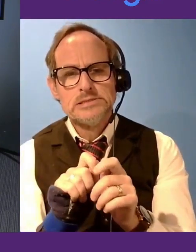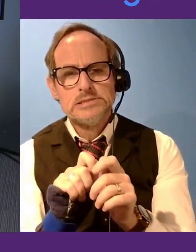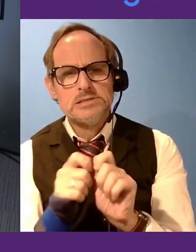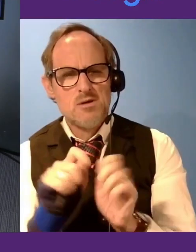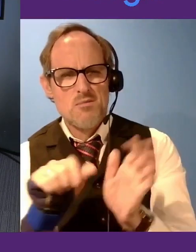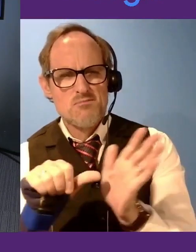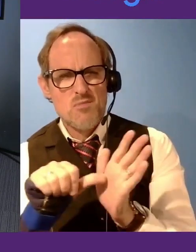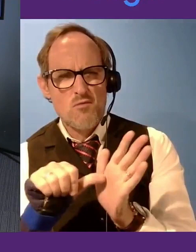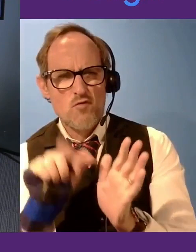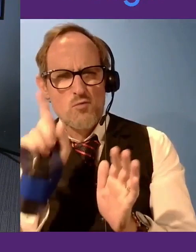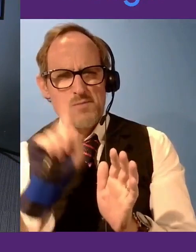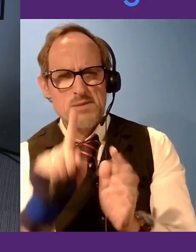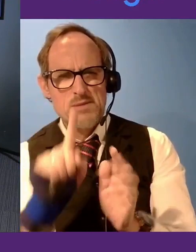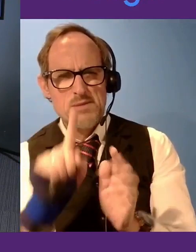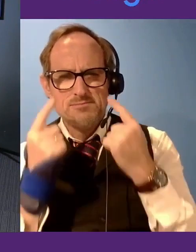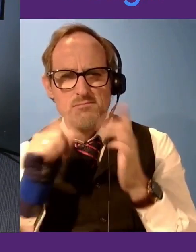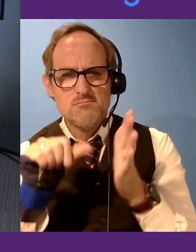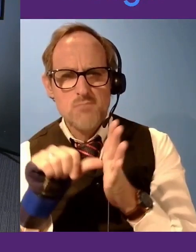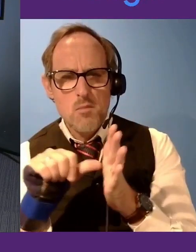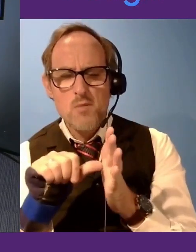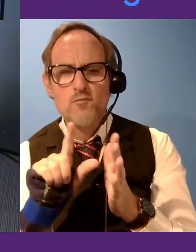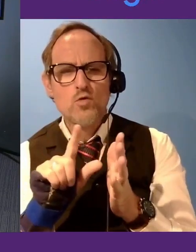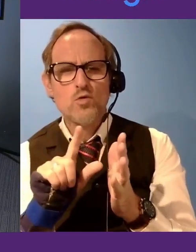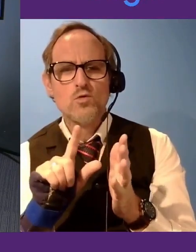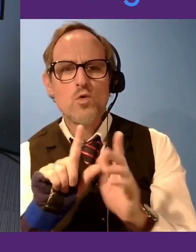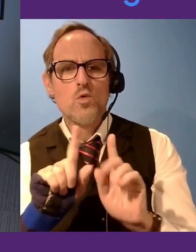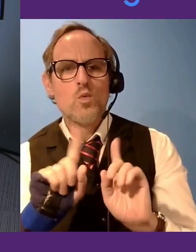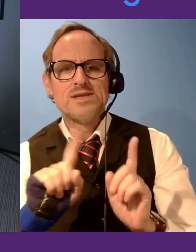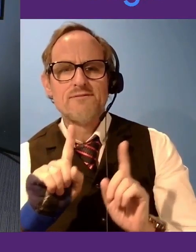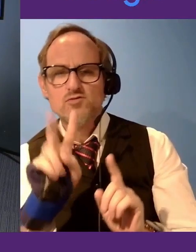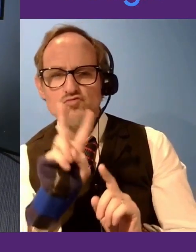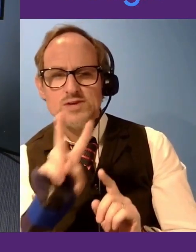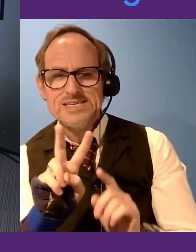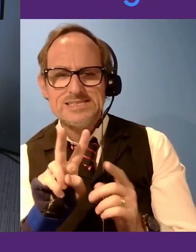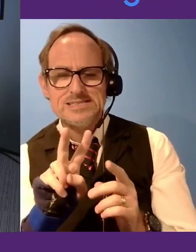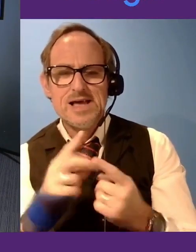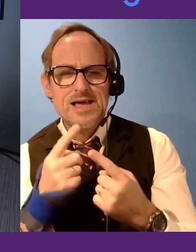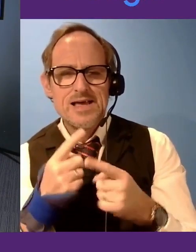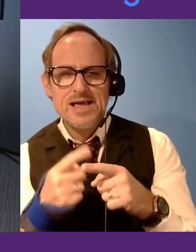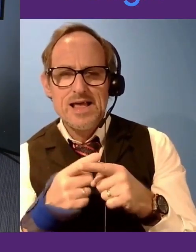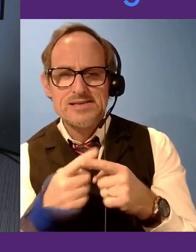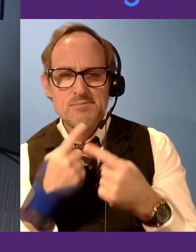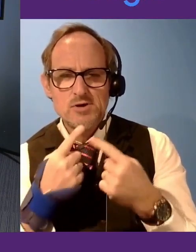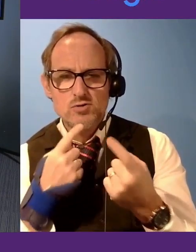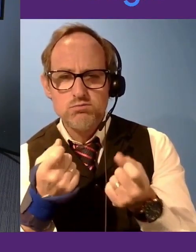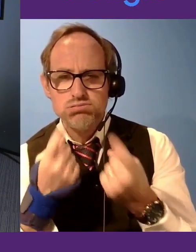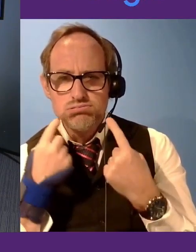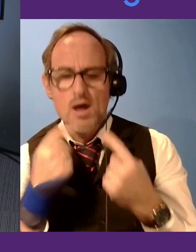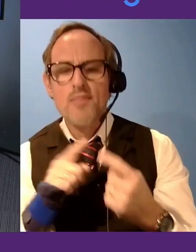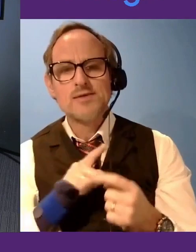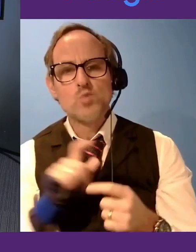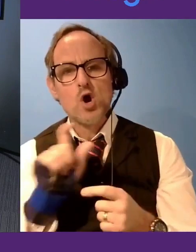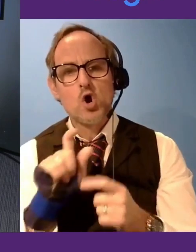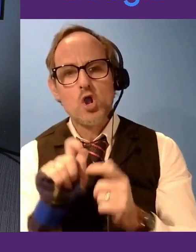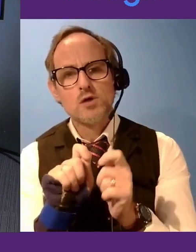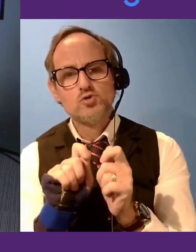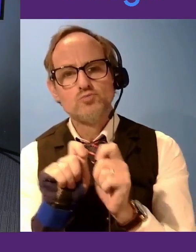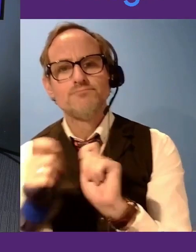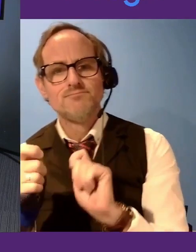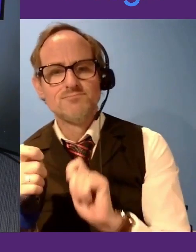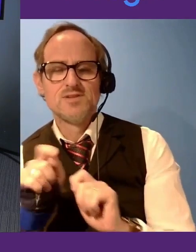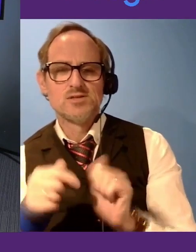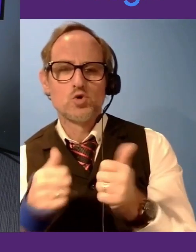especially, who find it hard to read that text. It's definitely a really important consideration. That is a great point,